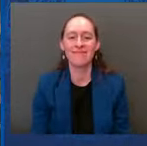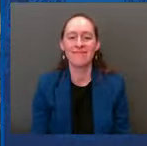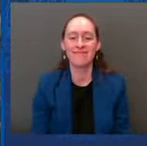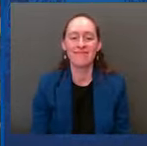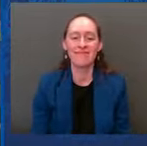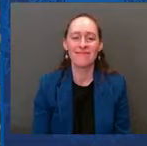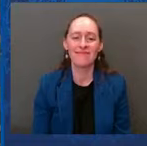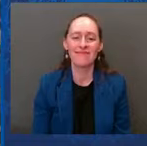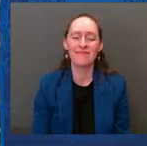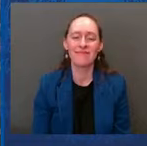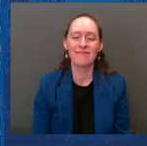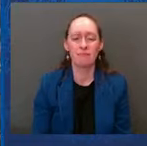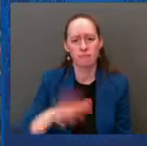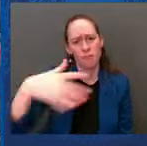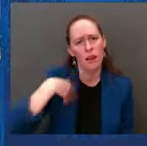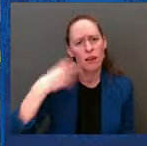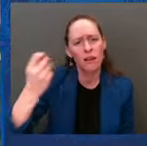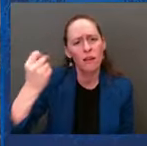solid.